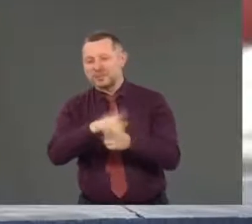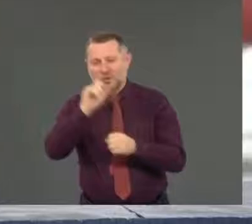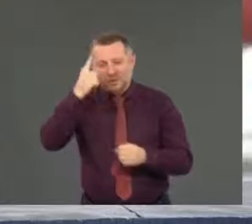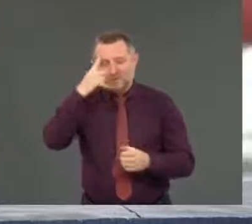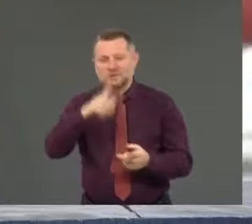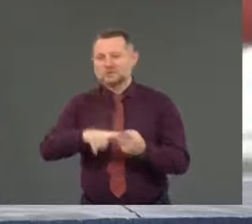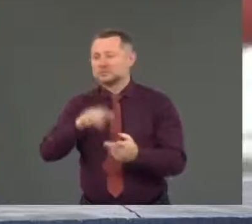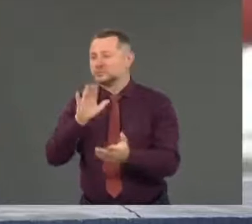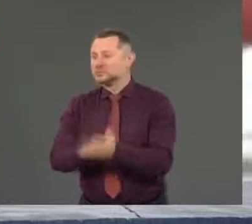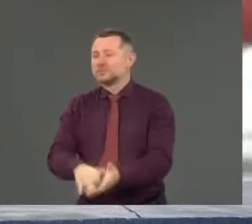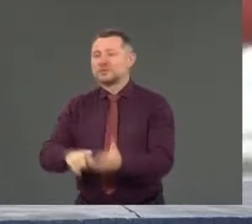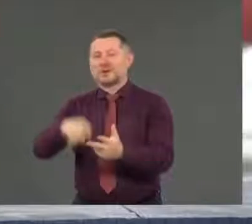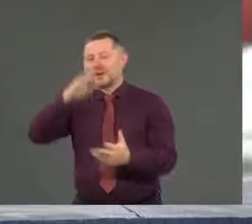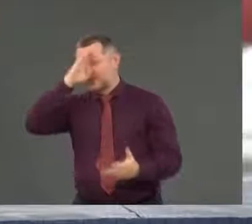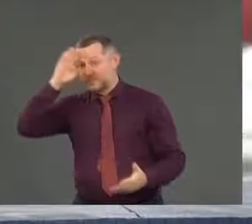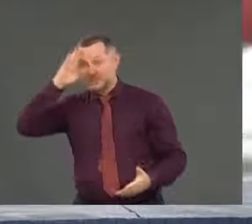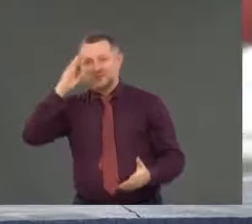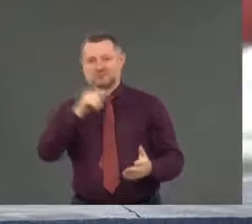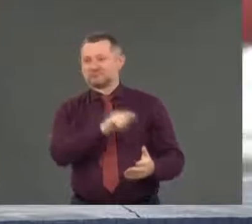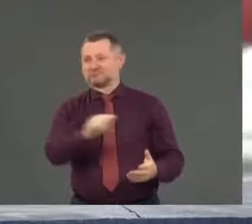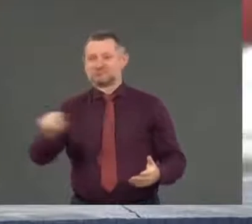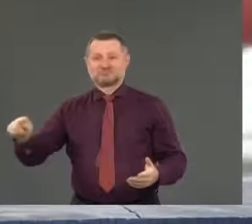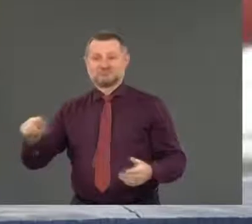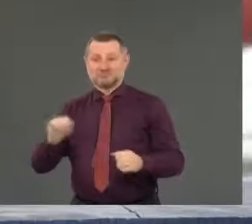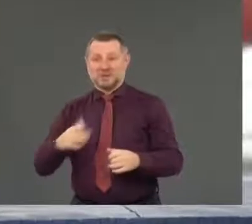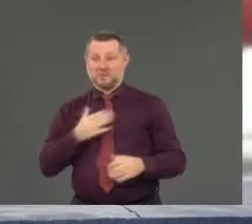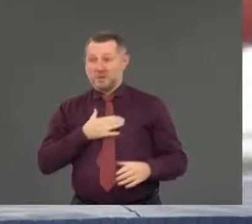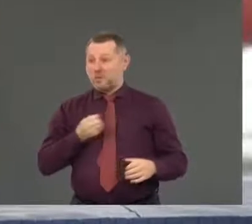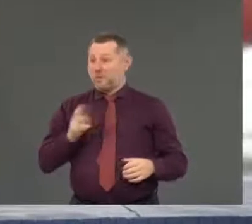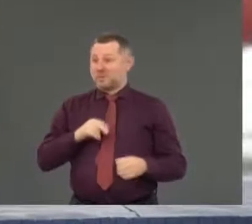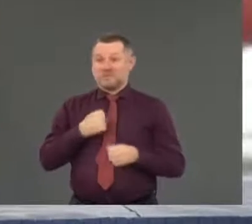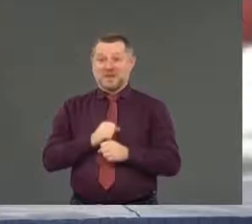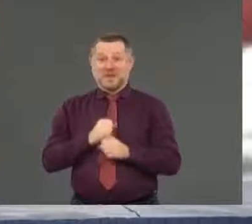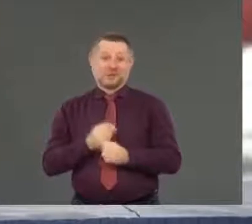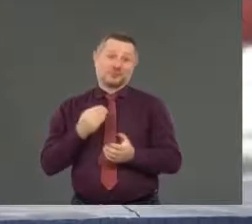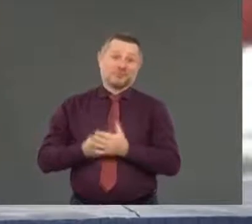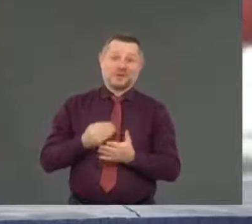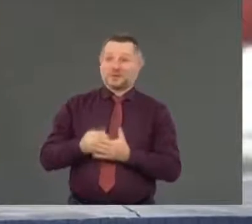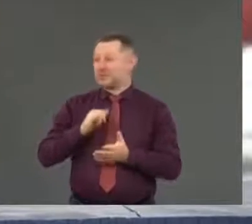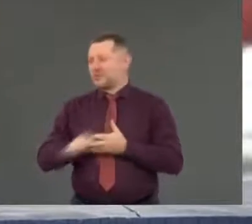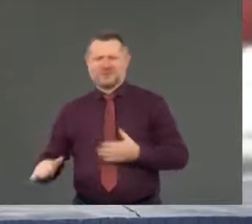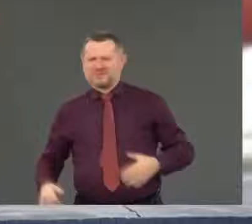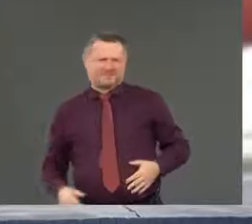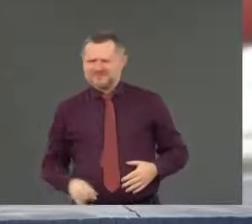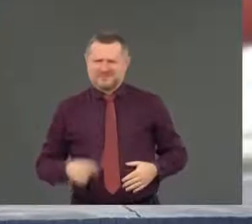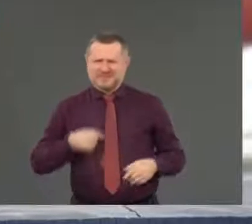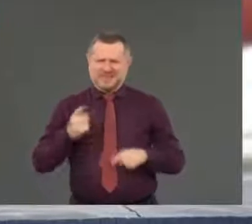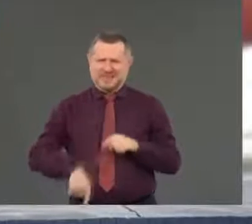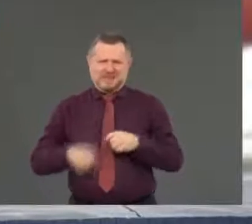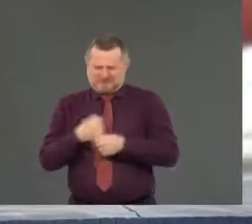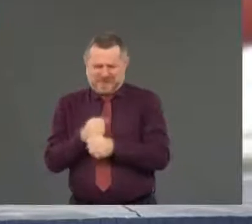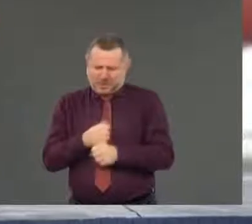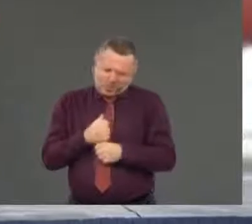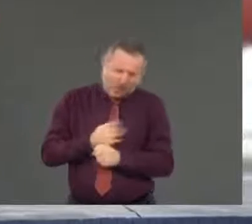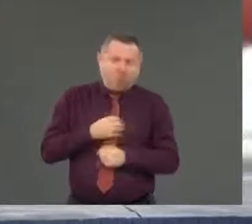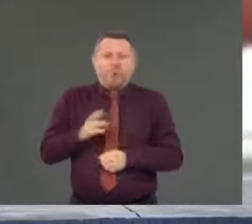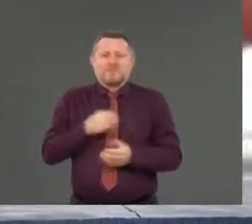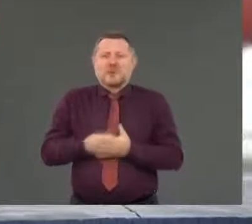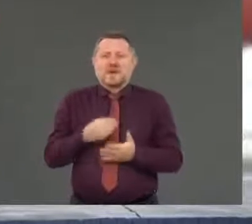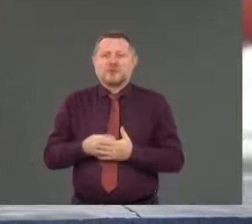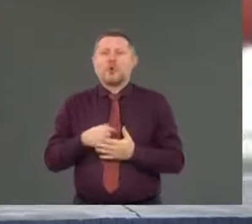zero-sum game. There is no printing press in Albany that makes money. We now owe $13